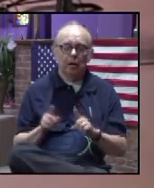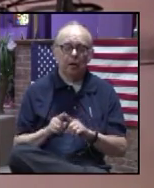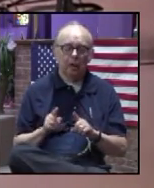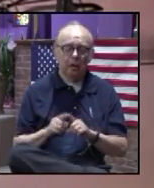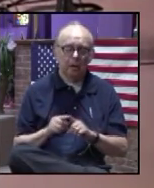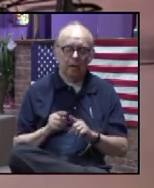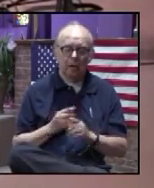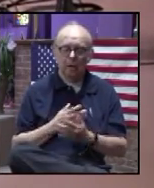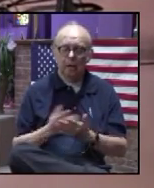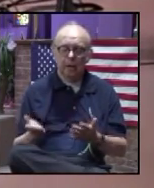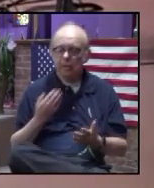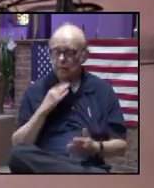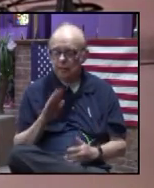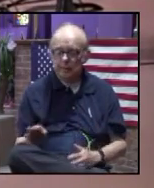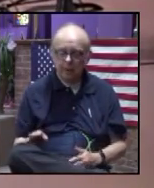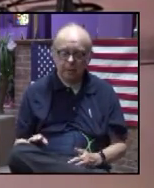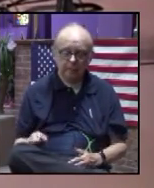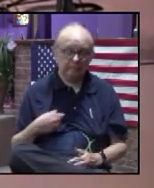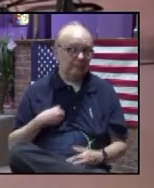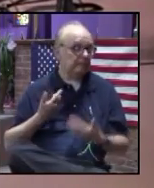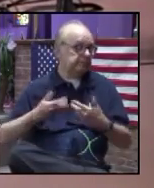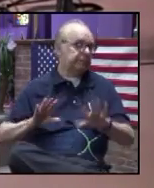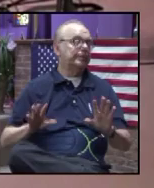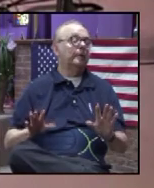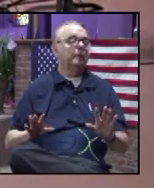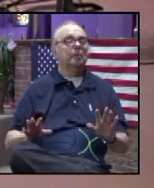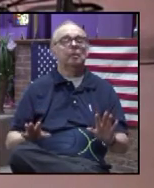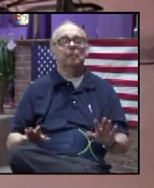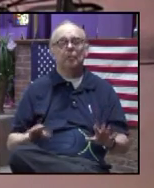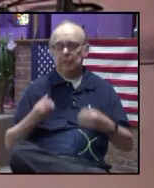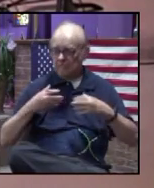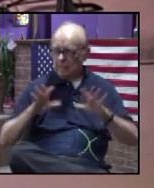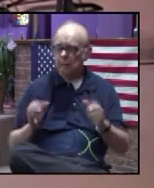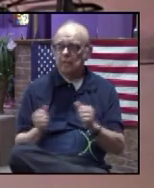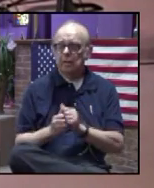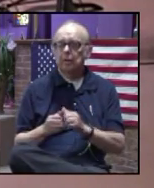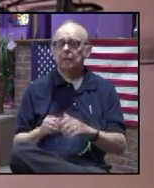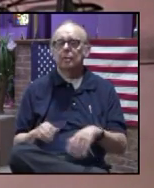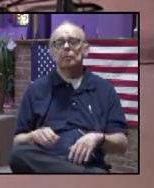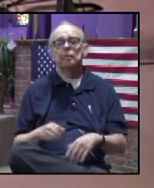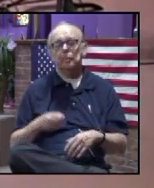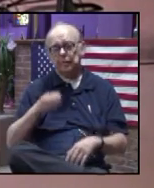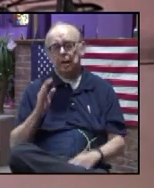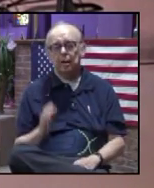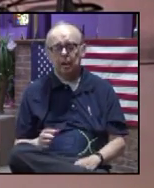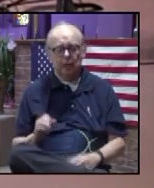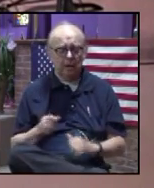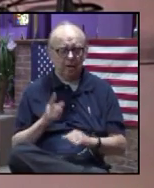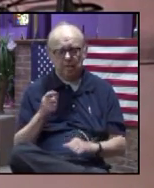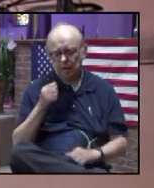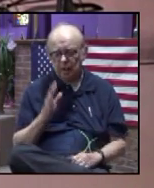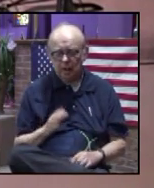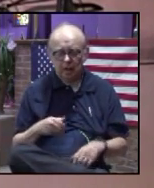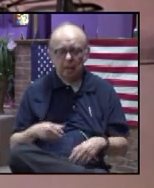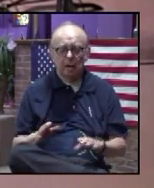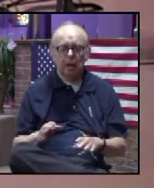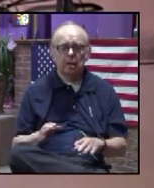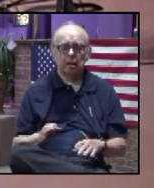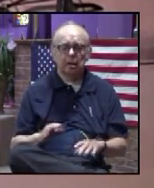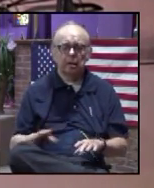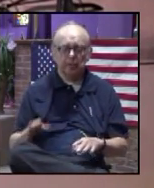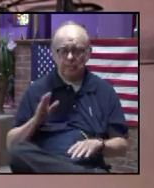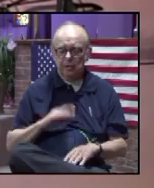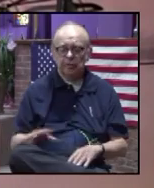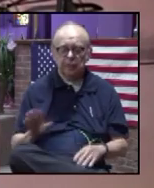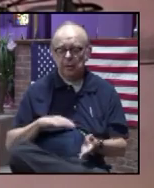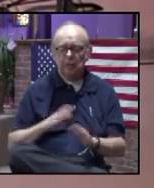things go south in my life, I'm done. I'm done with God. How could God let my child die? How